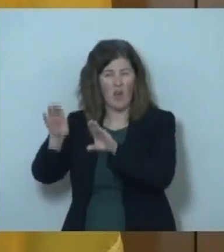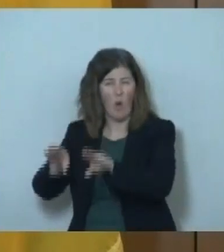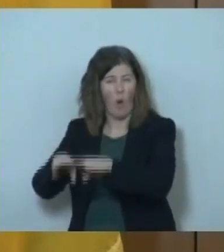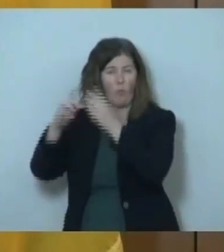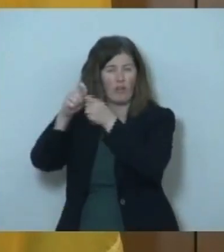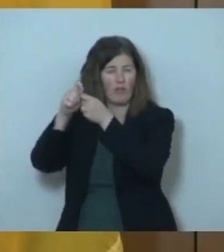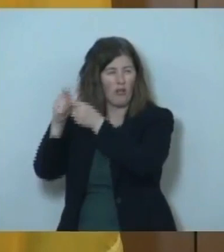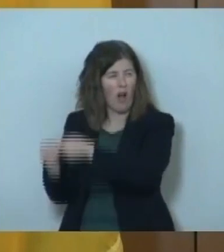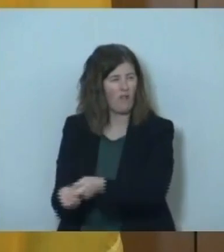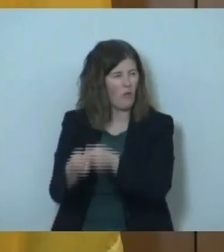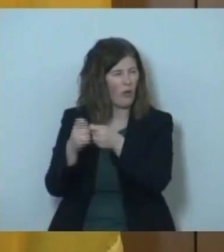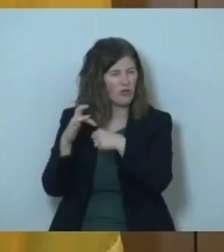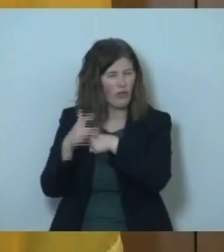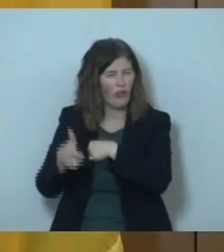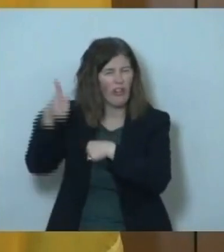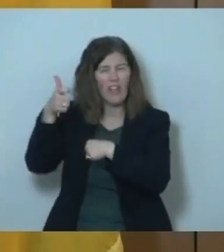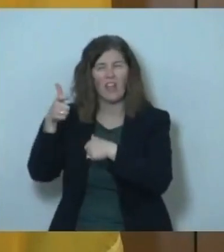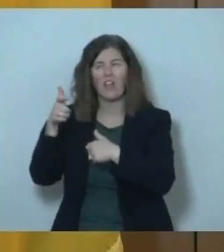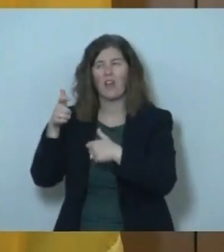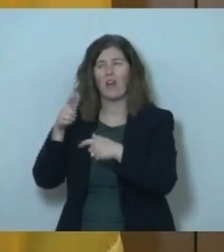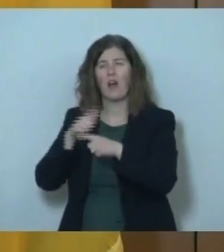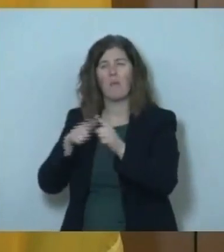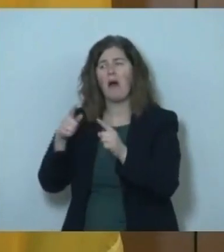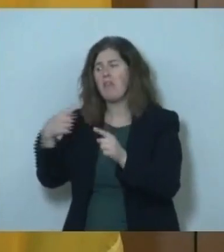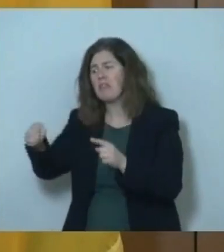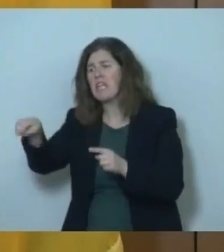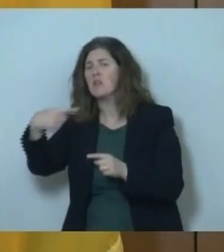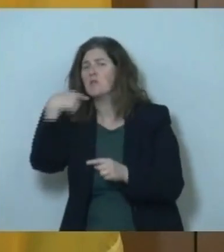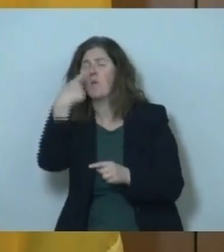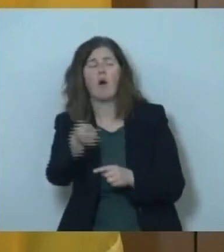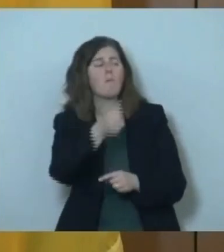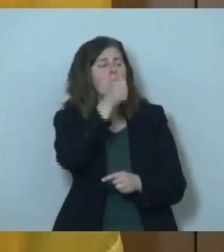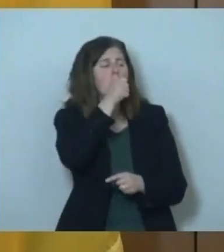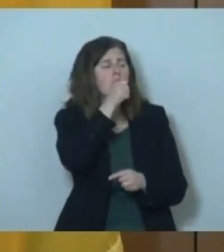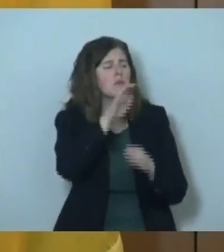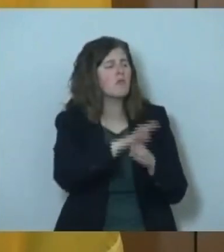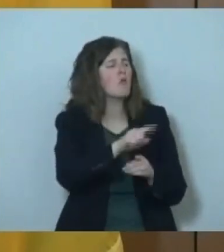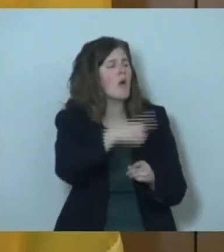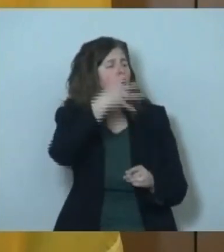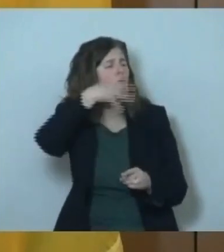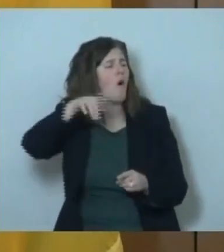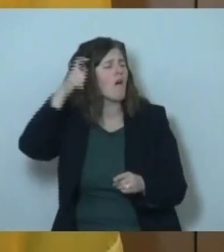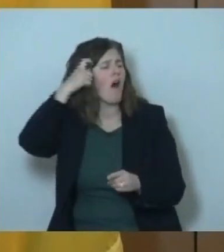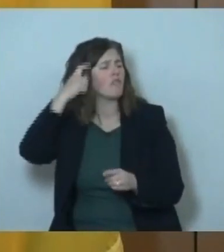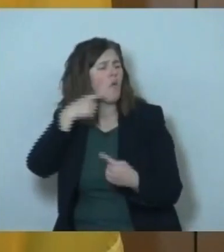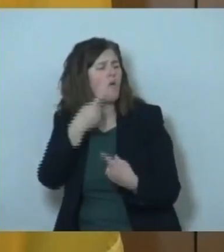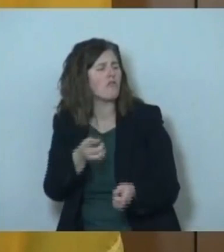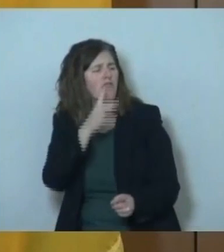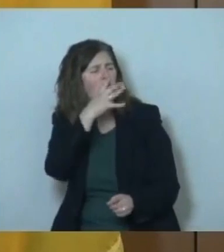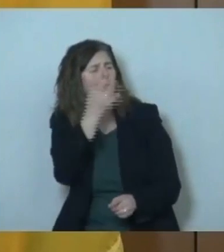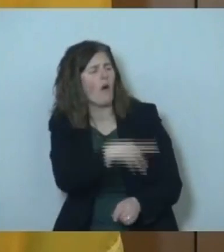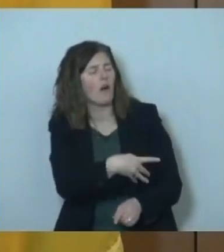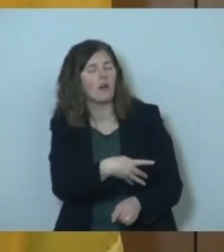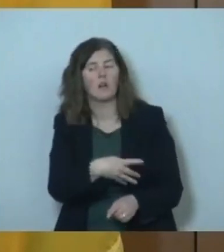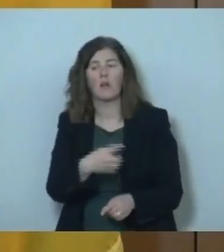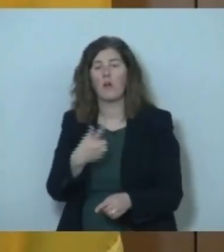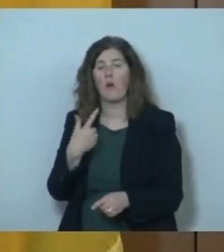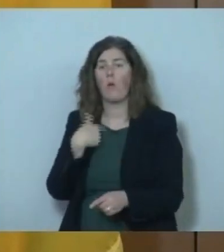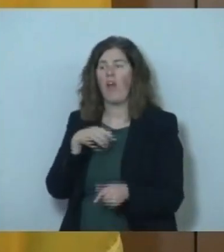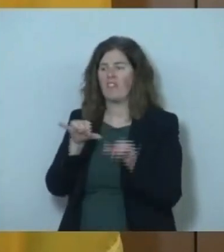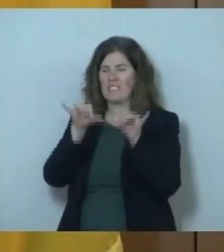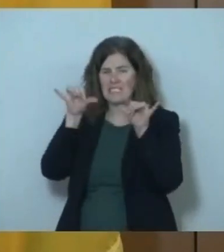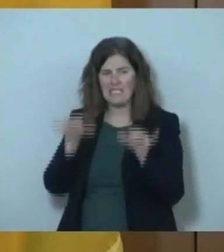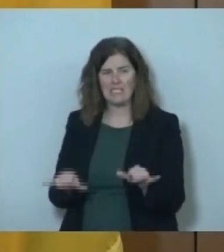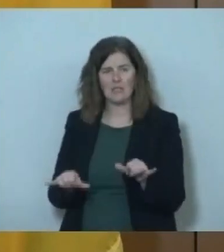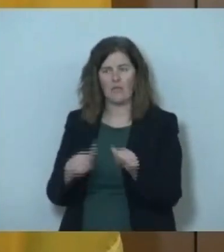golf course, but instructing private businesses to ignore our public health orders. And we have a system of compliance